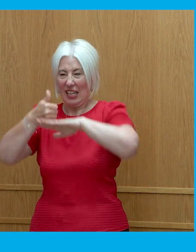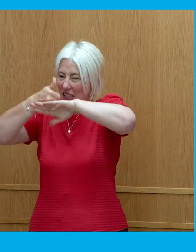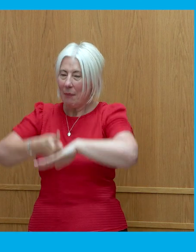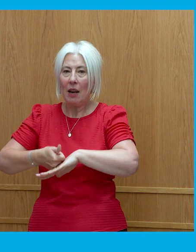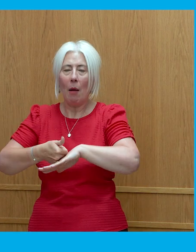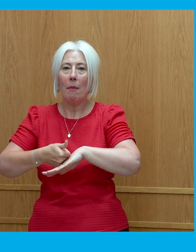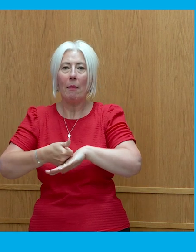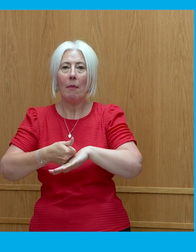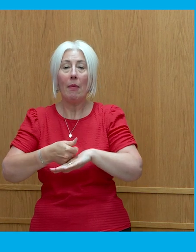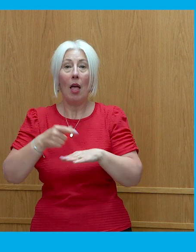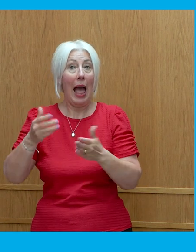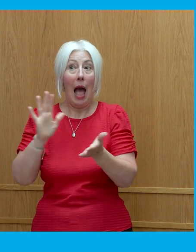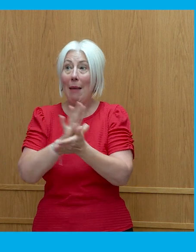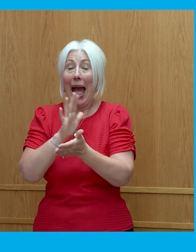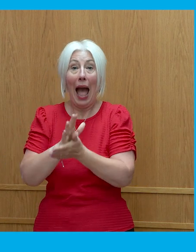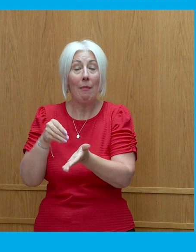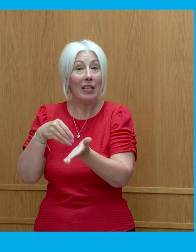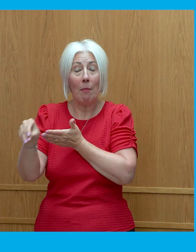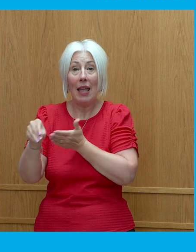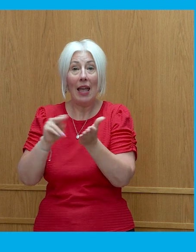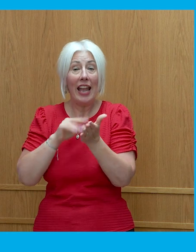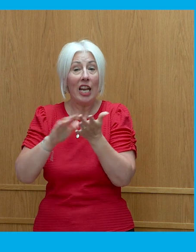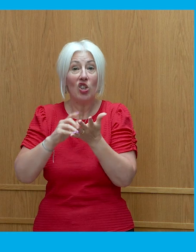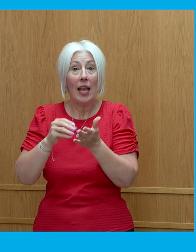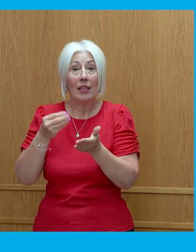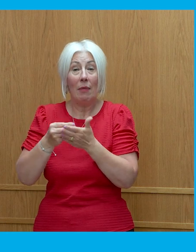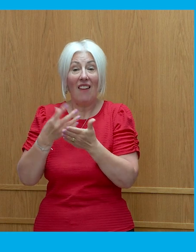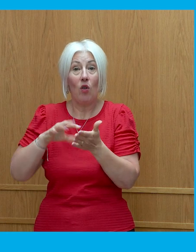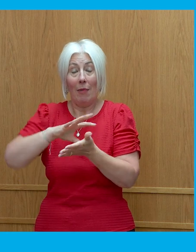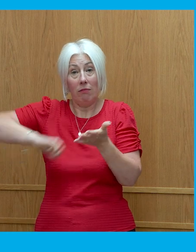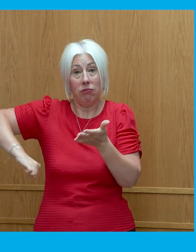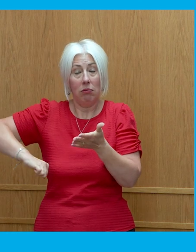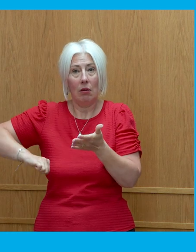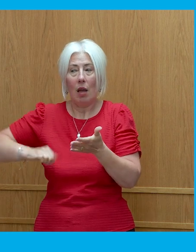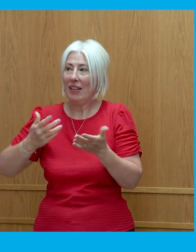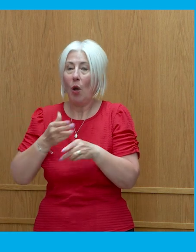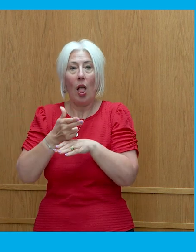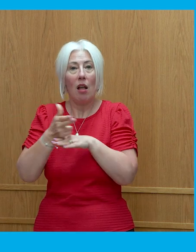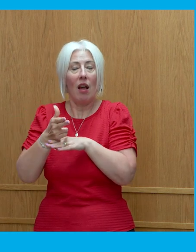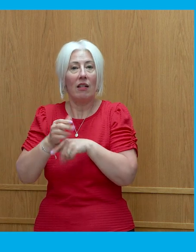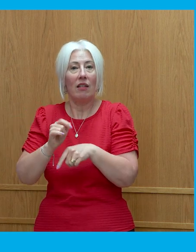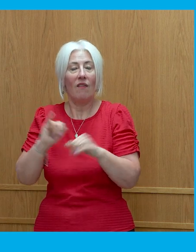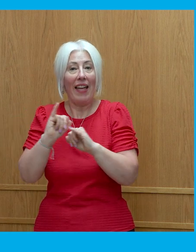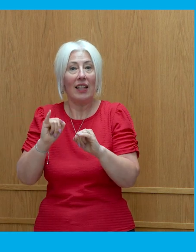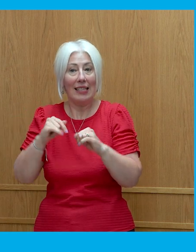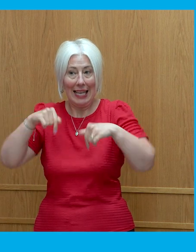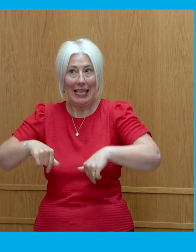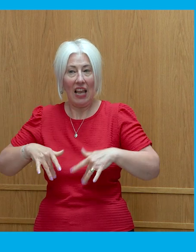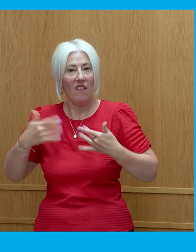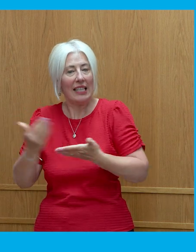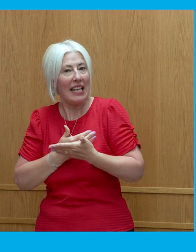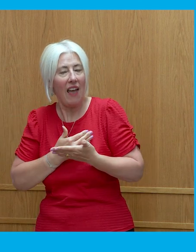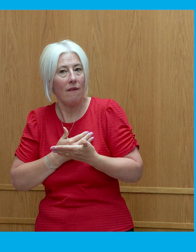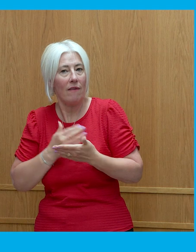out of my paycheck. I will gladly pay more if it helps the NHS. You know, gun violence, I feel safe here. You know, I don't think about that. So why do you think so